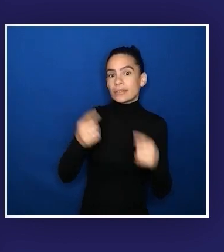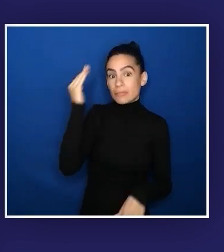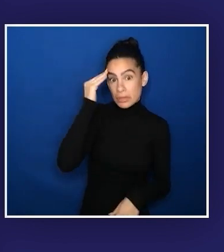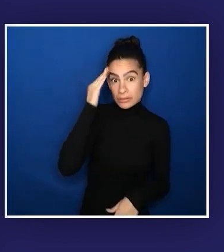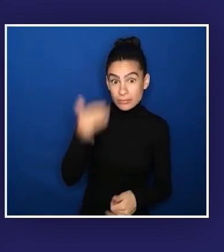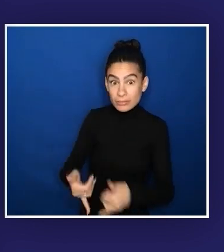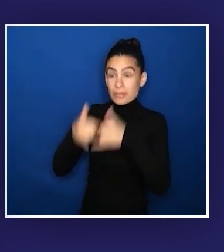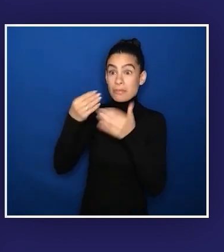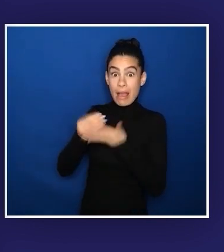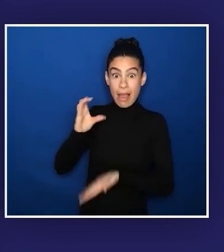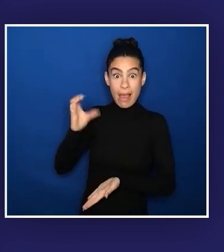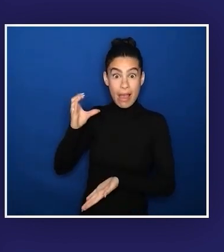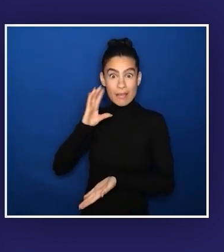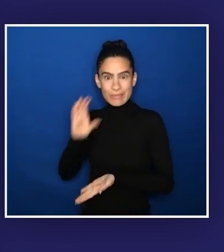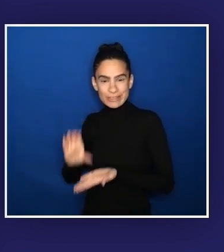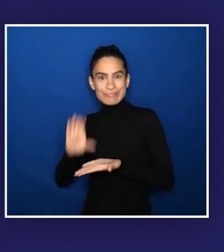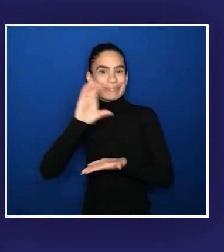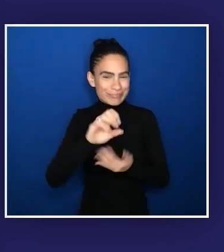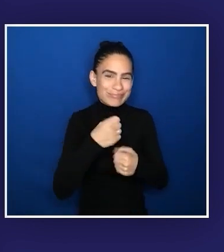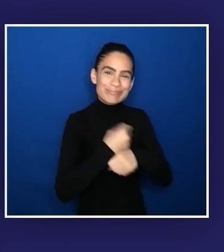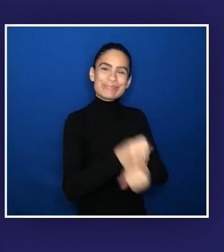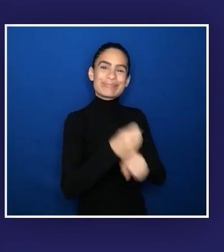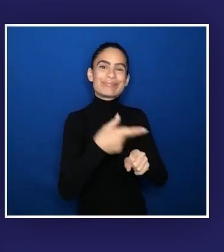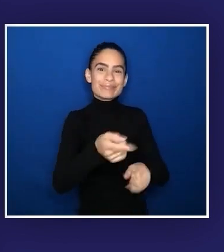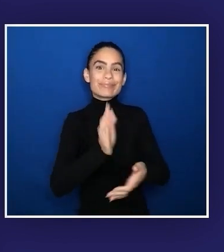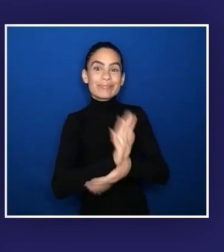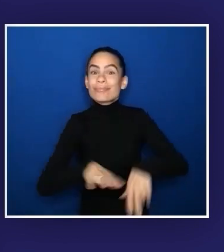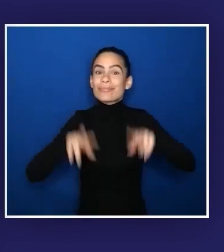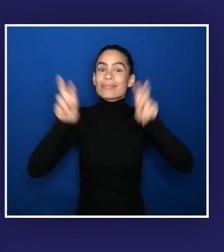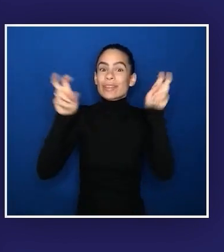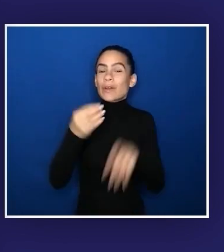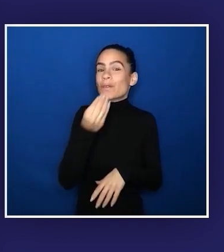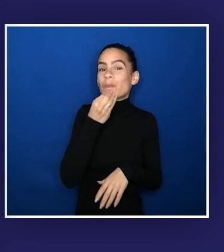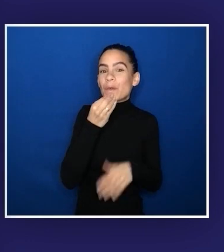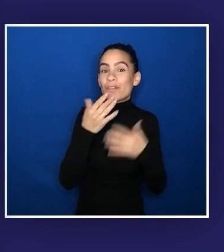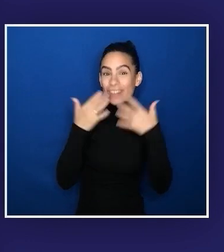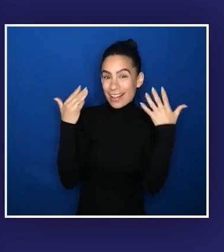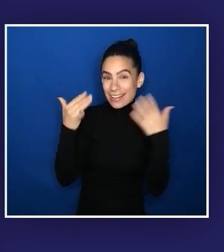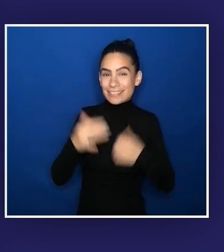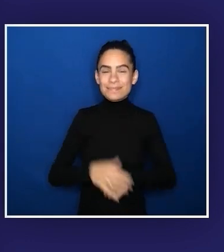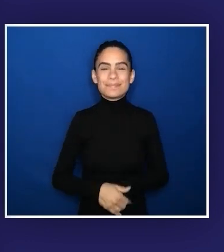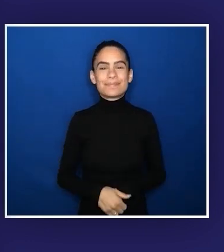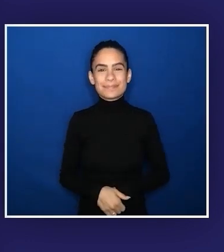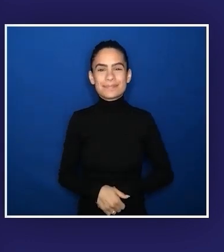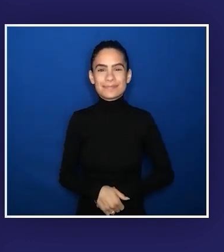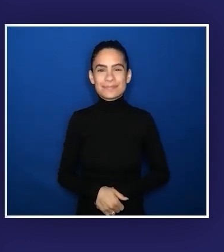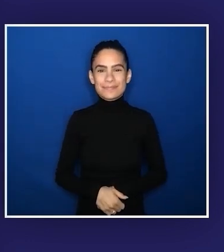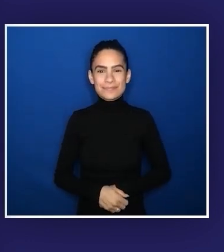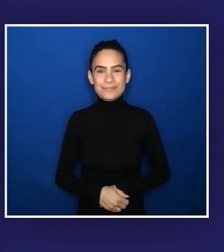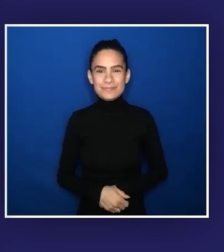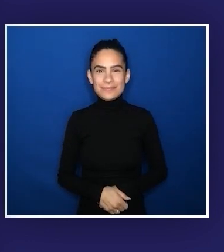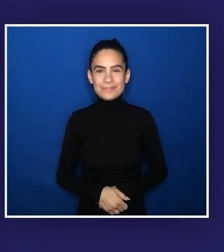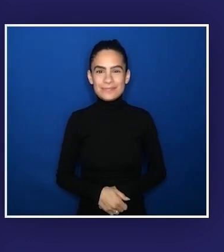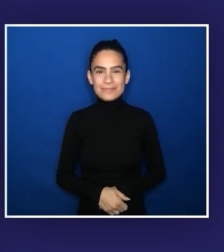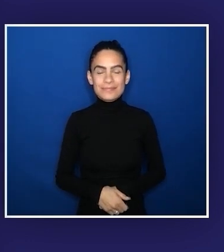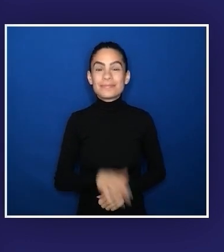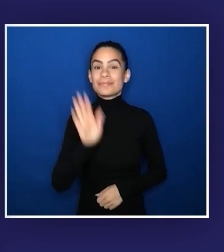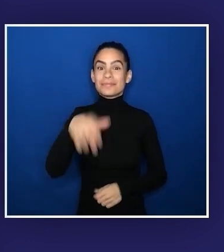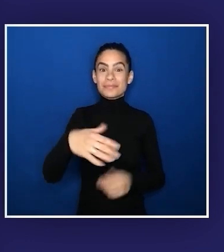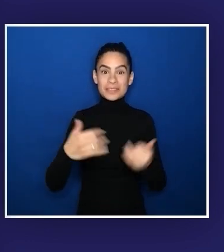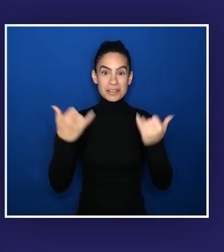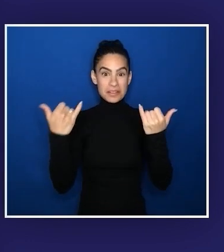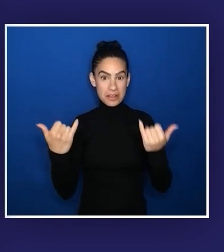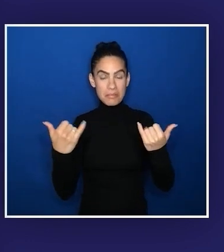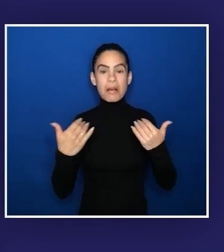awareness. So the award money will go towards the creation of Food Friendly. A scene of the young girls roller skating together, then a scene of them sketching